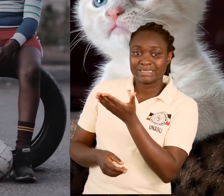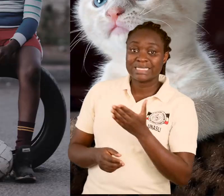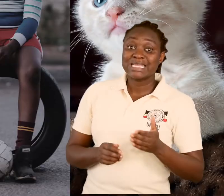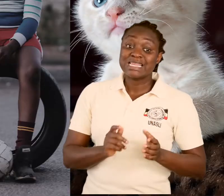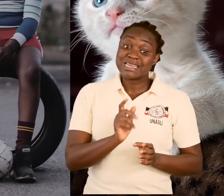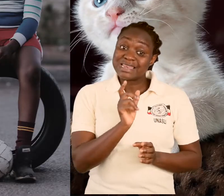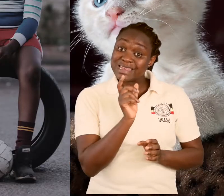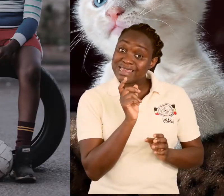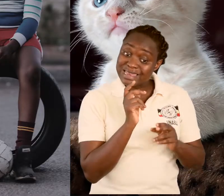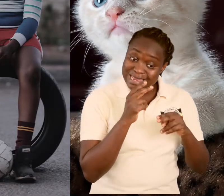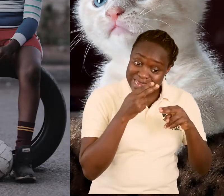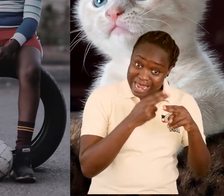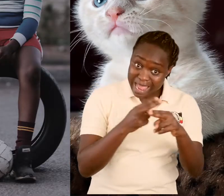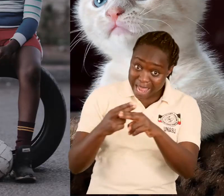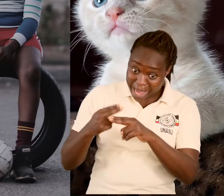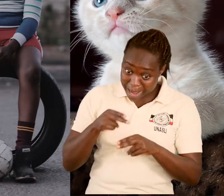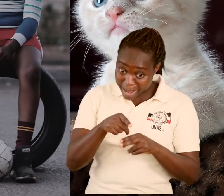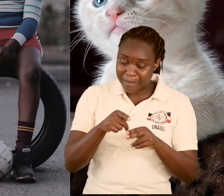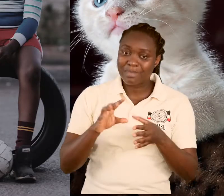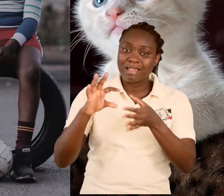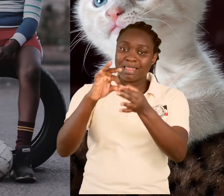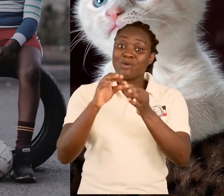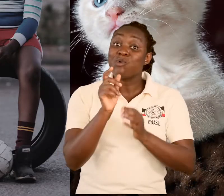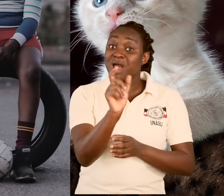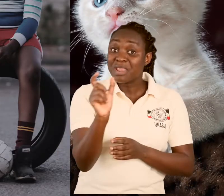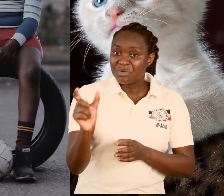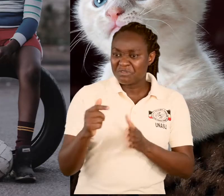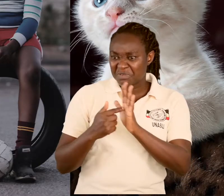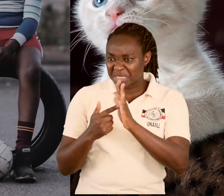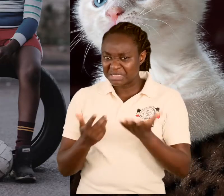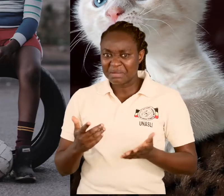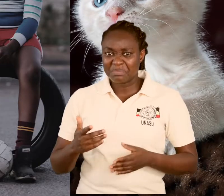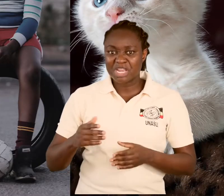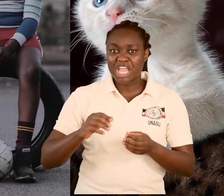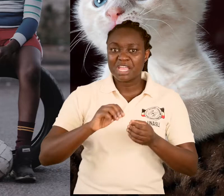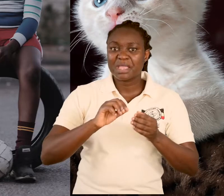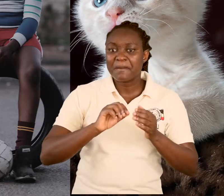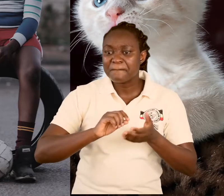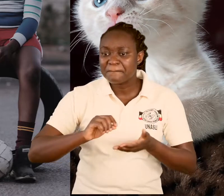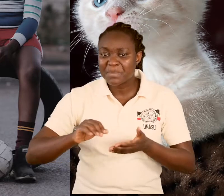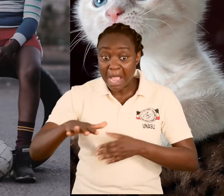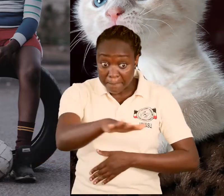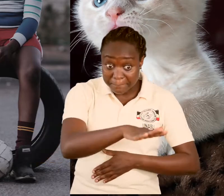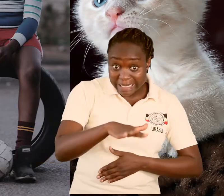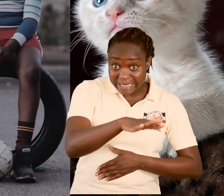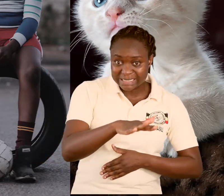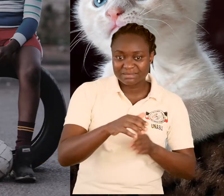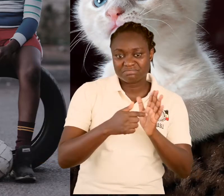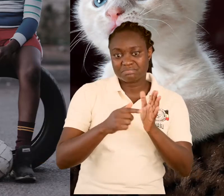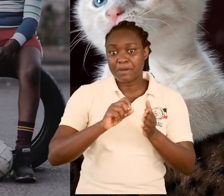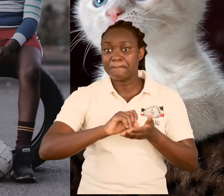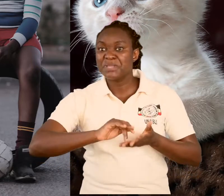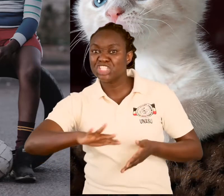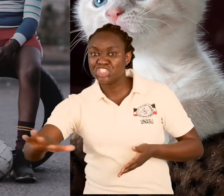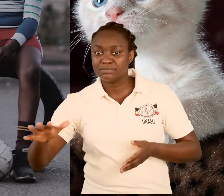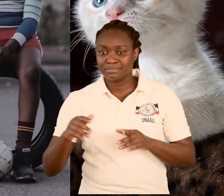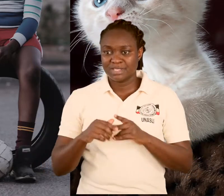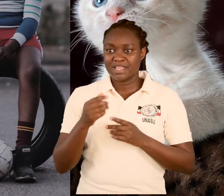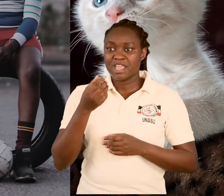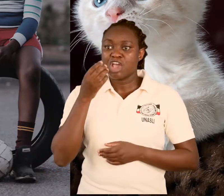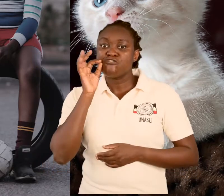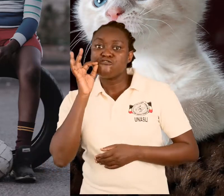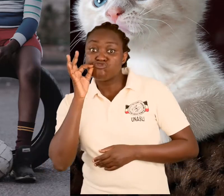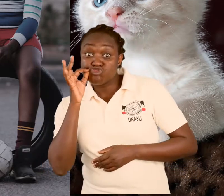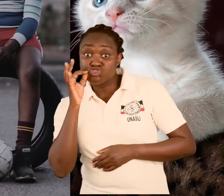words. We can see a place, that's the beach. We can see a fruit, which is an apple. You see